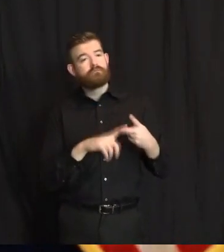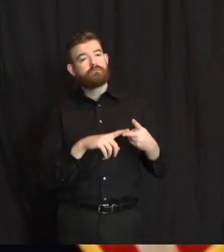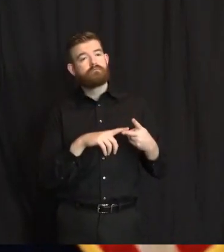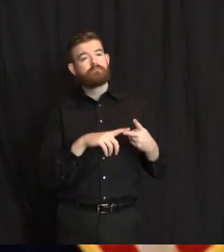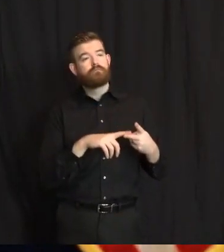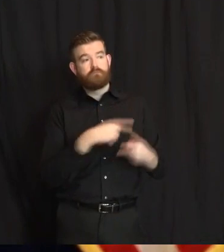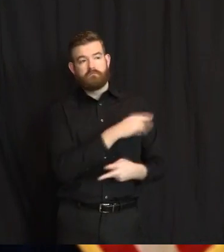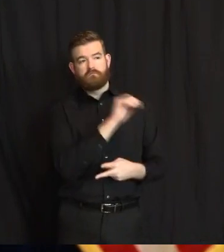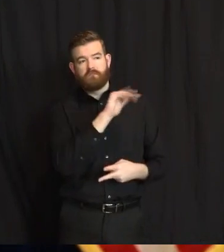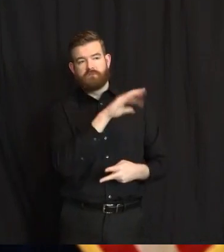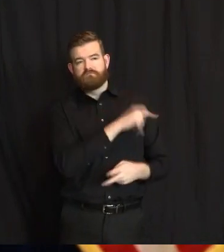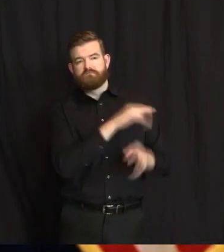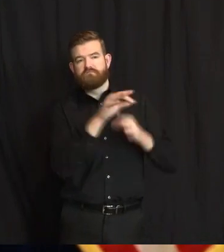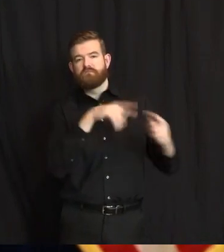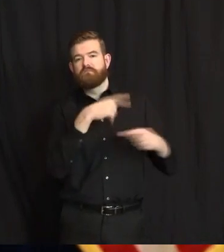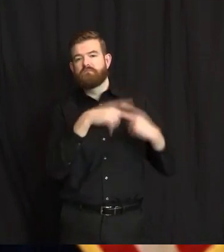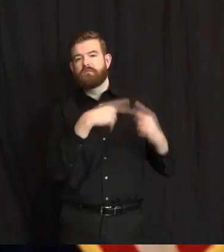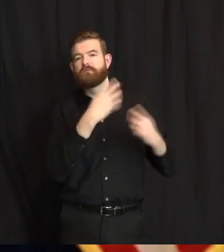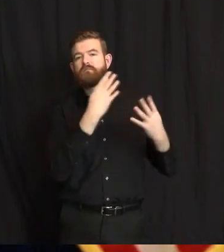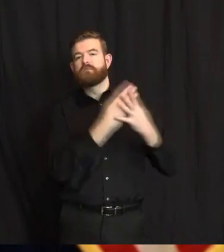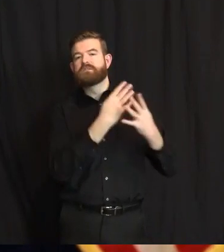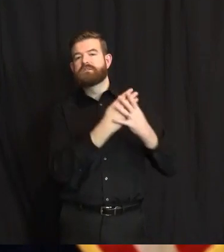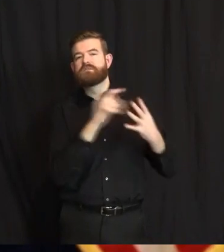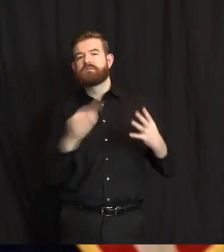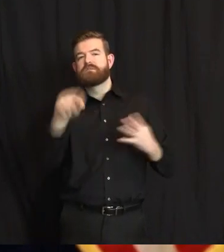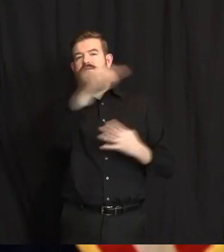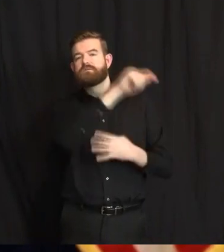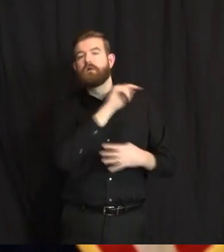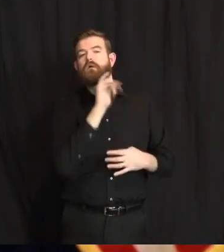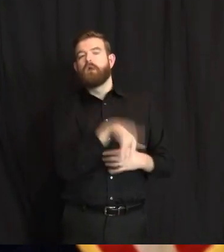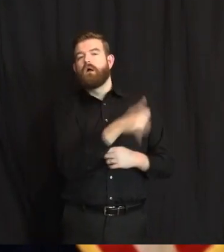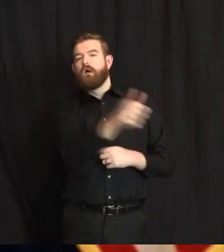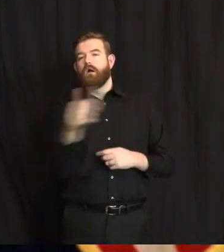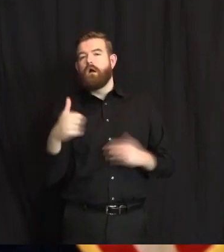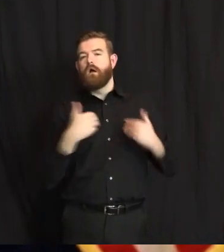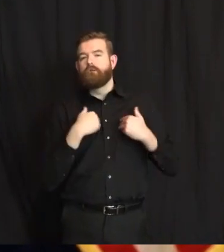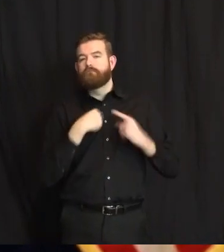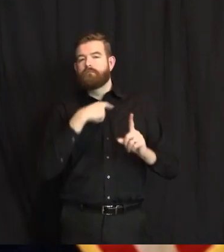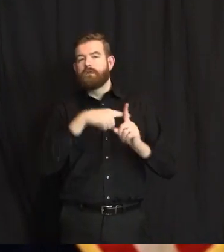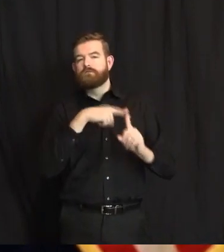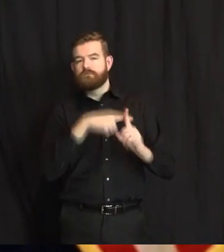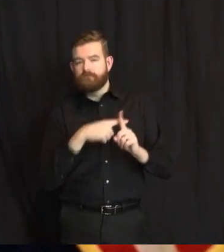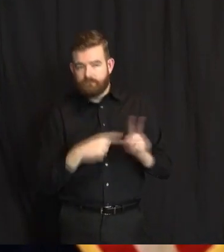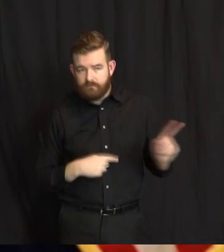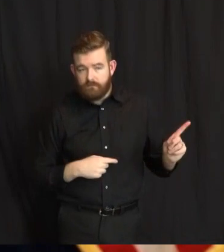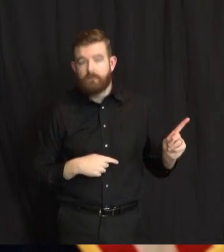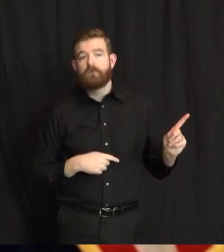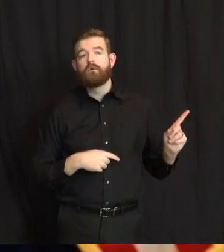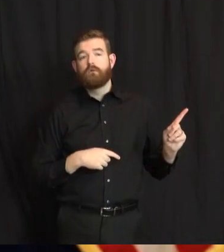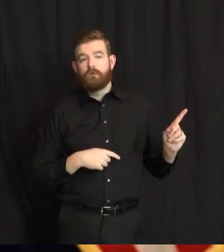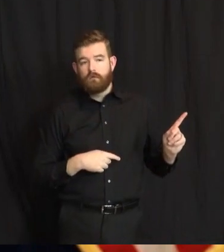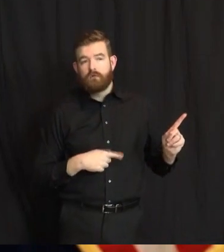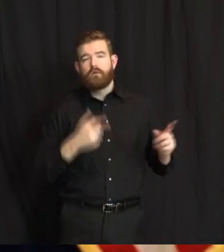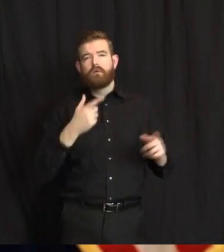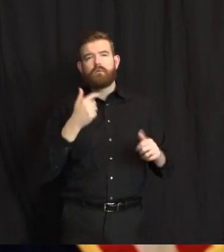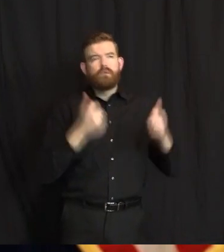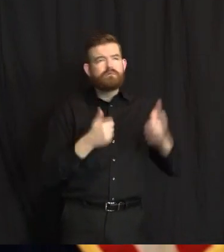or know that. Yeah, we just got to bear with us. The name of the corrections officer I already referred to. I'm